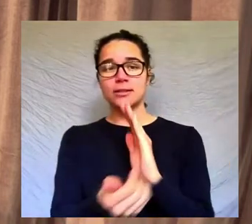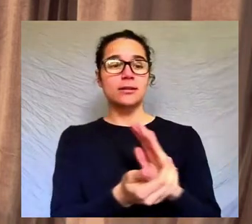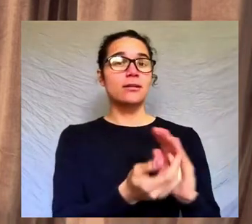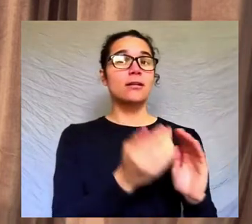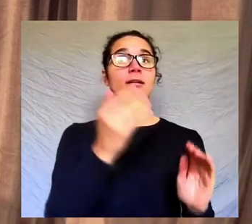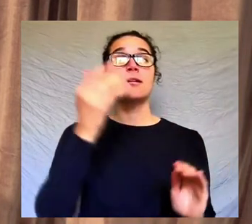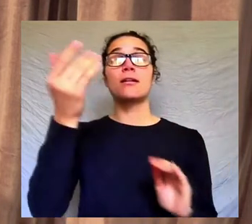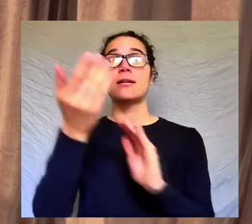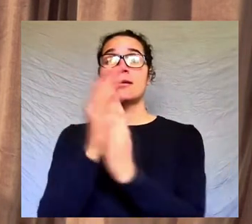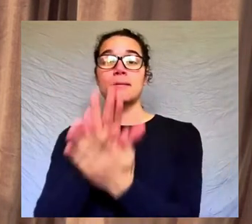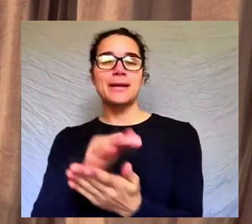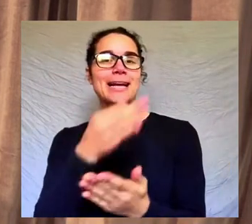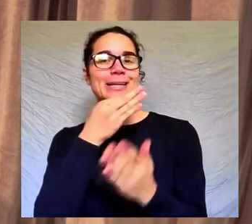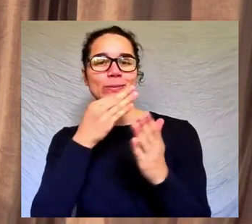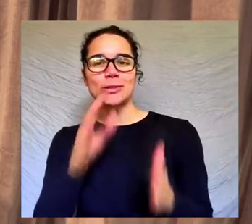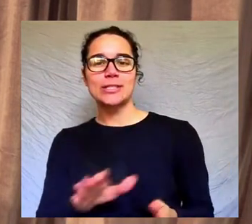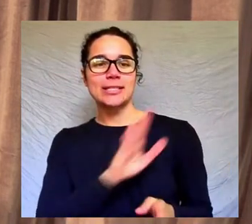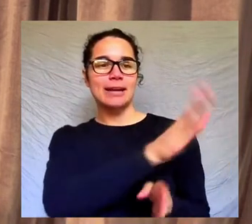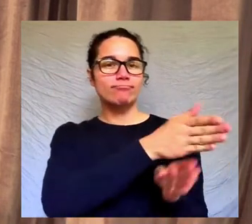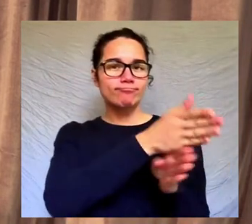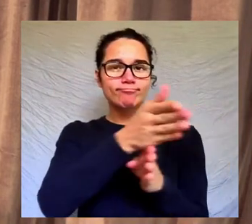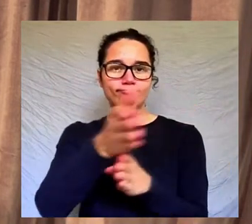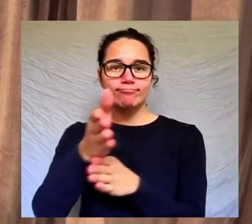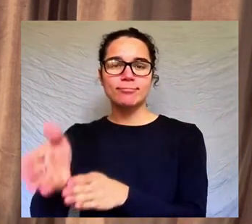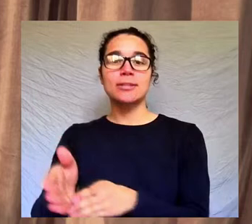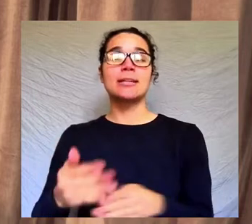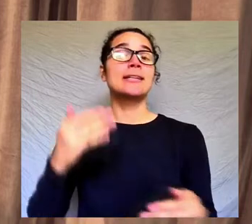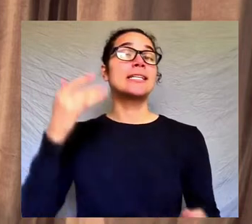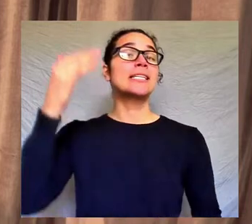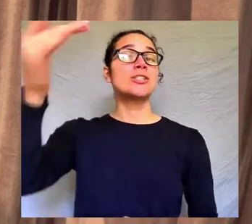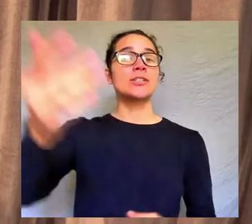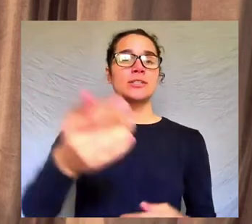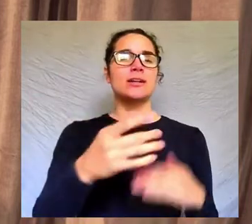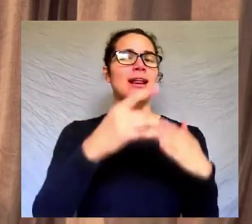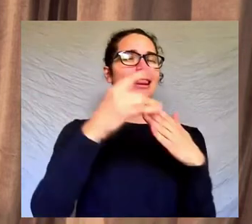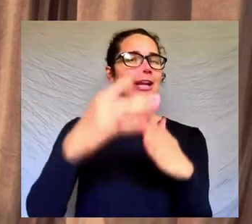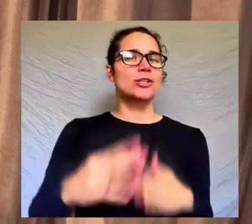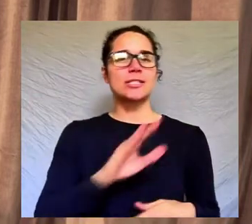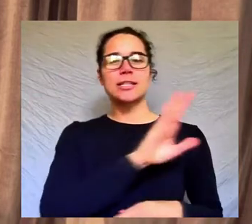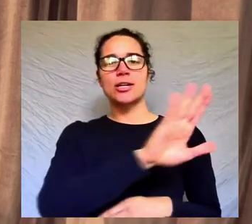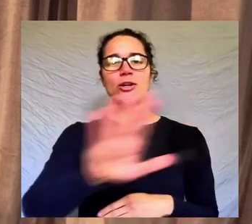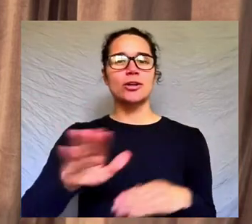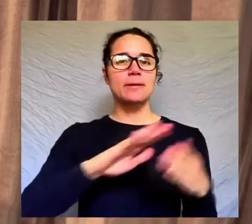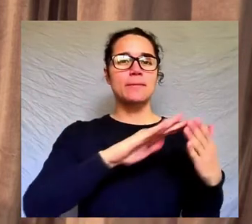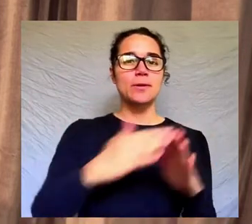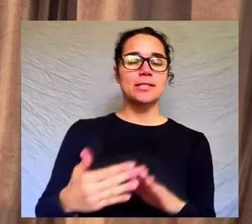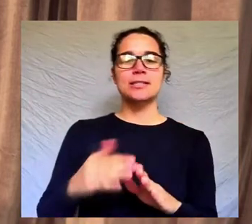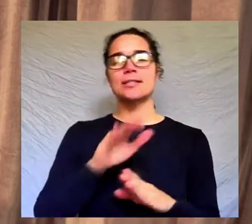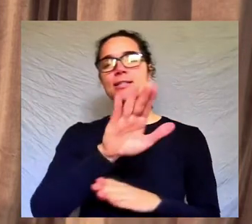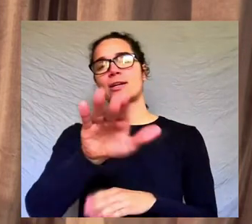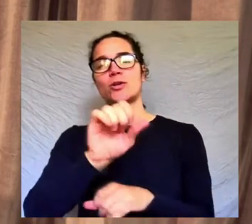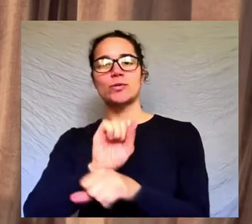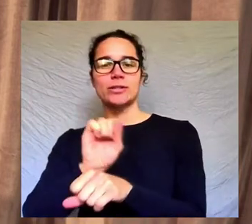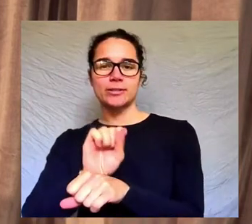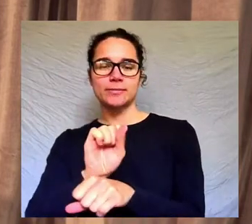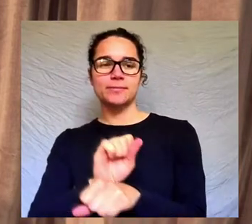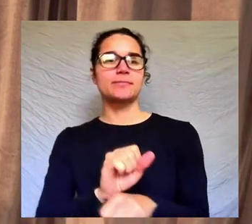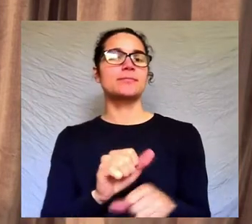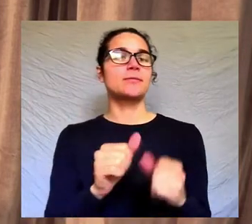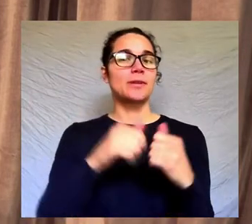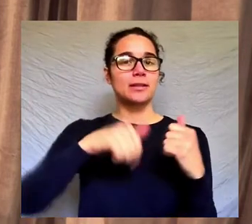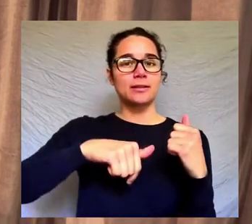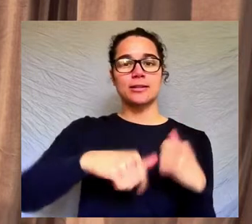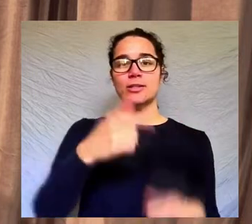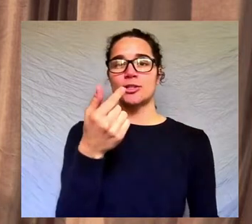fields and eventually change makers and leaders in their communities and their careers. With GW's